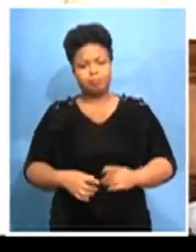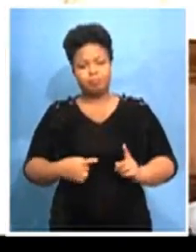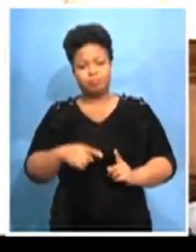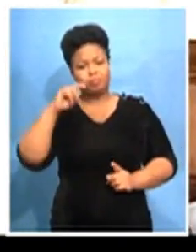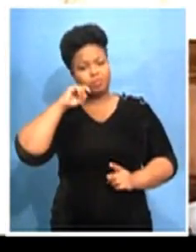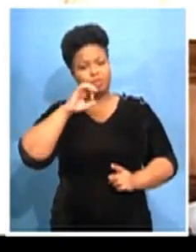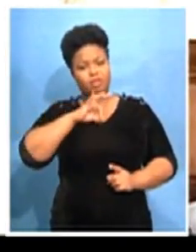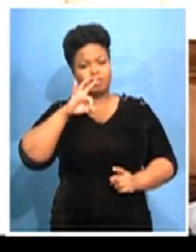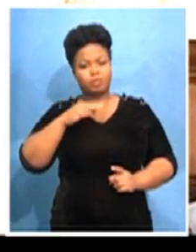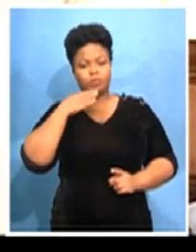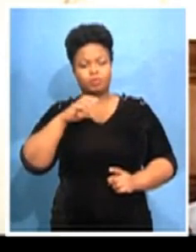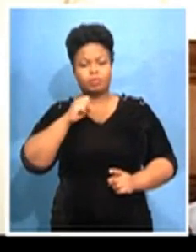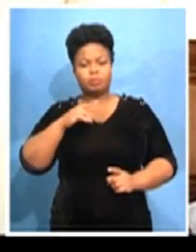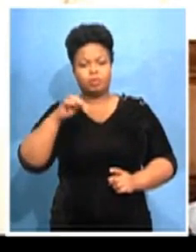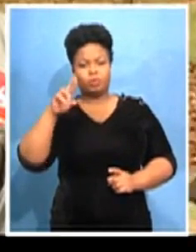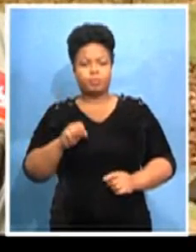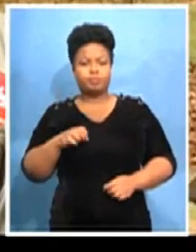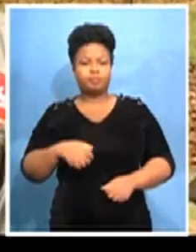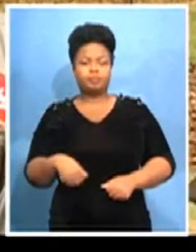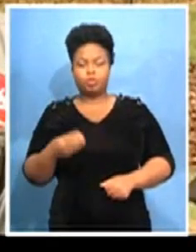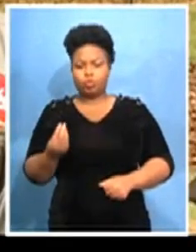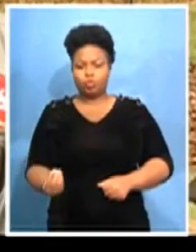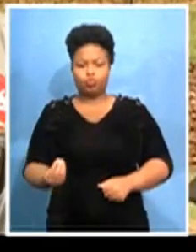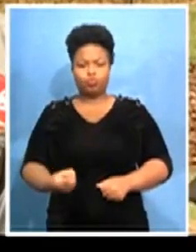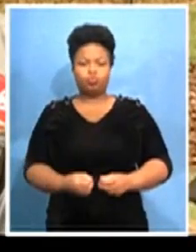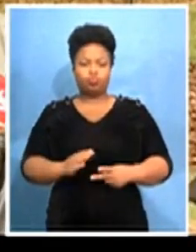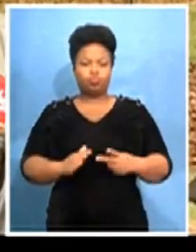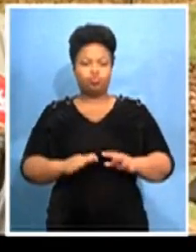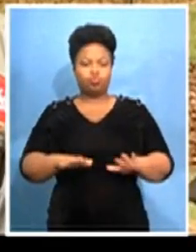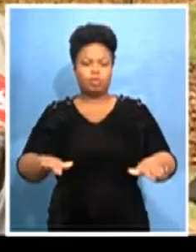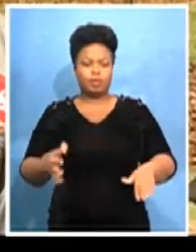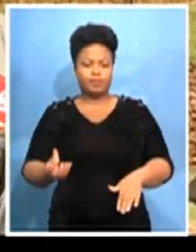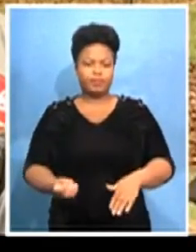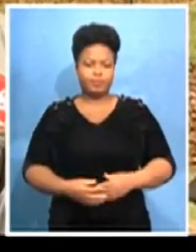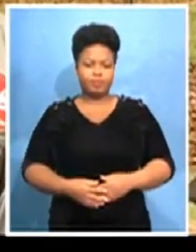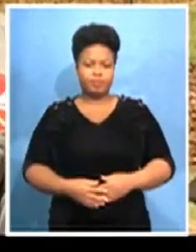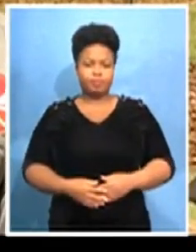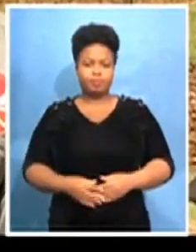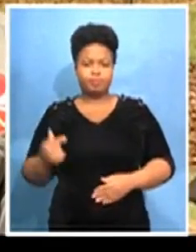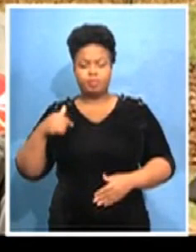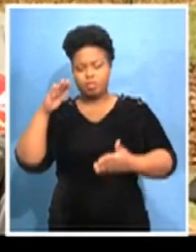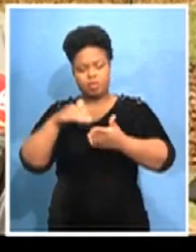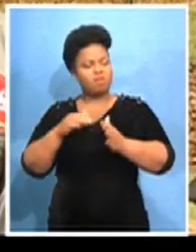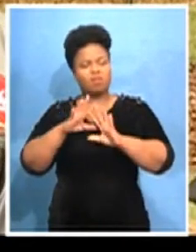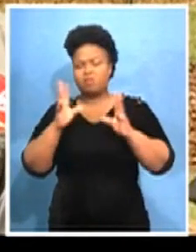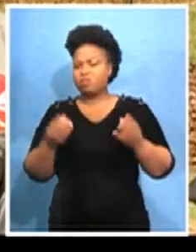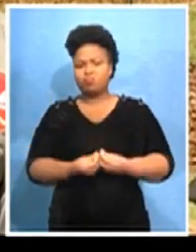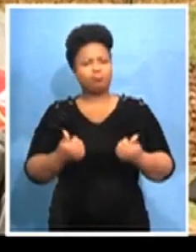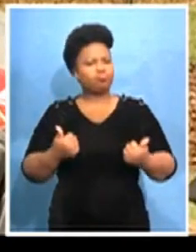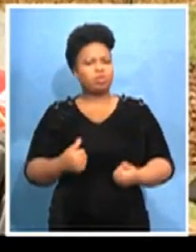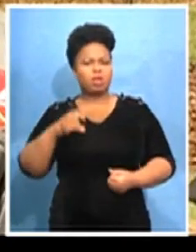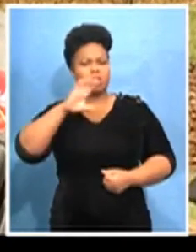to 2 young children. When I got here, everything was good. We had a lot of clients, fully booked every